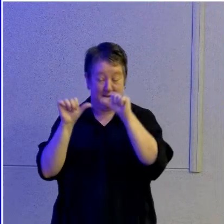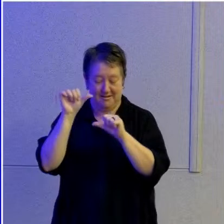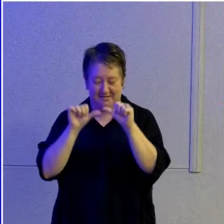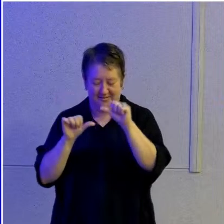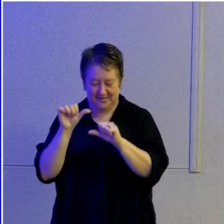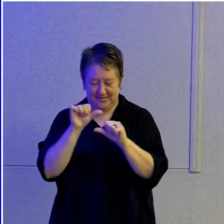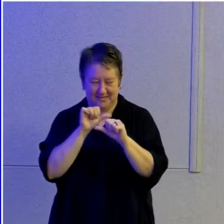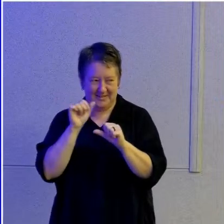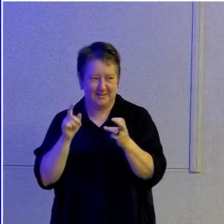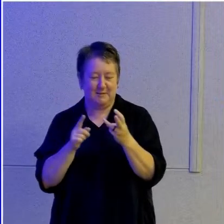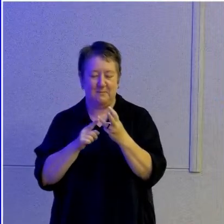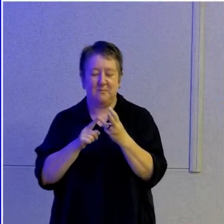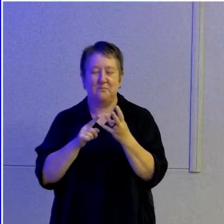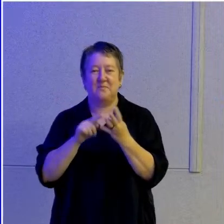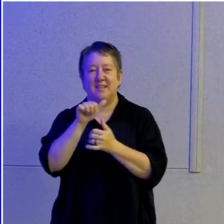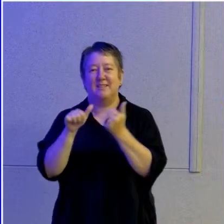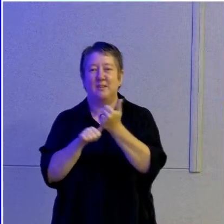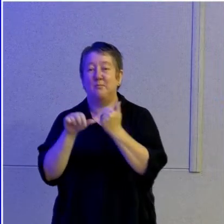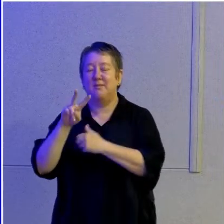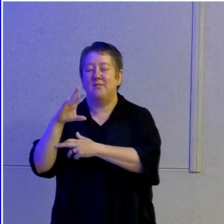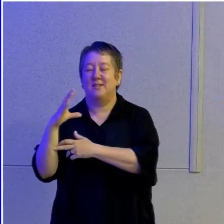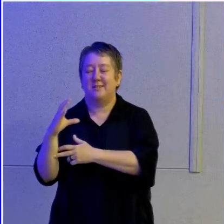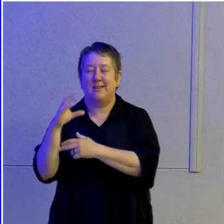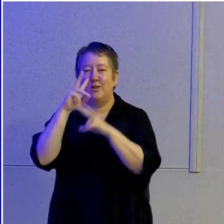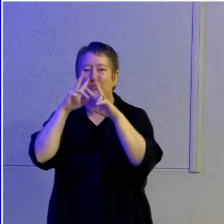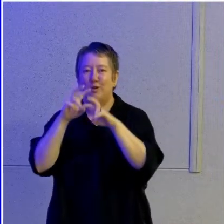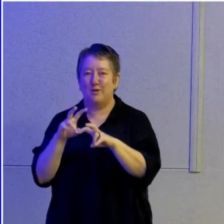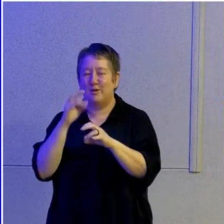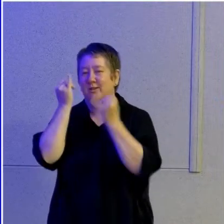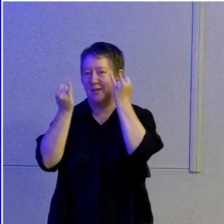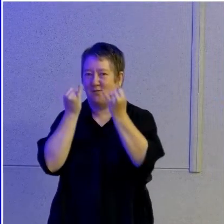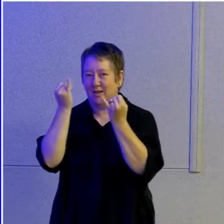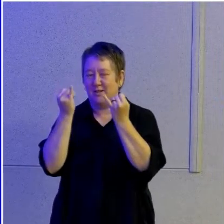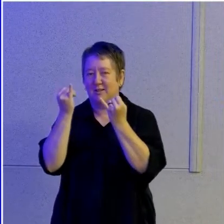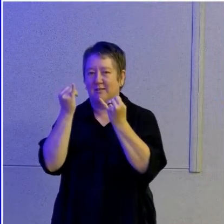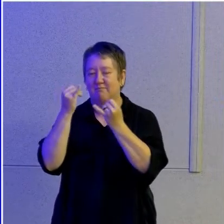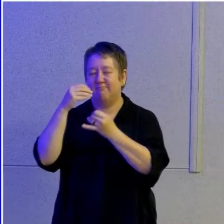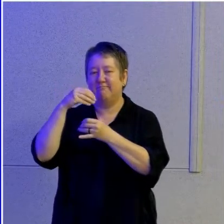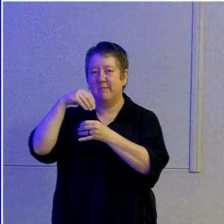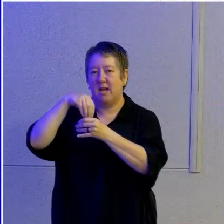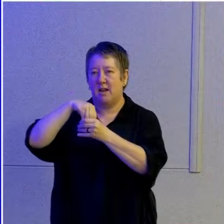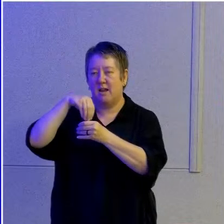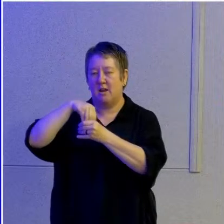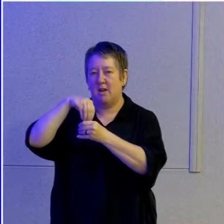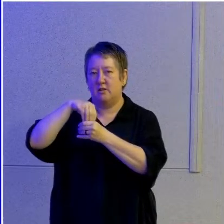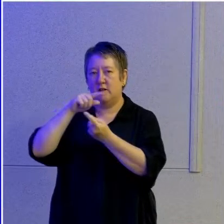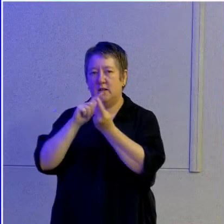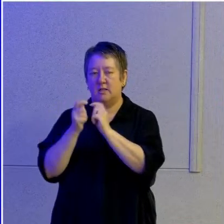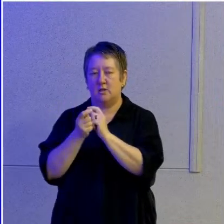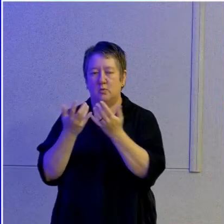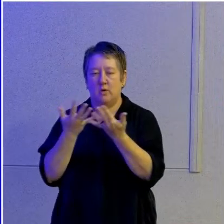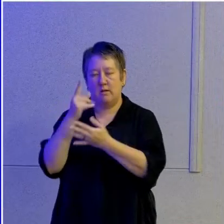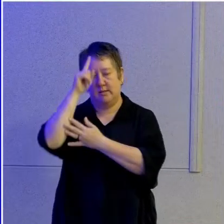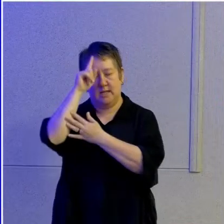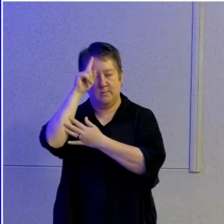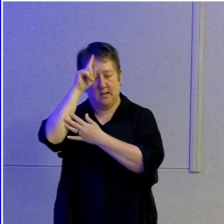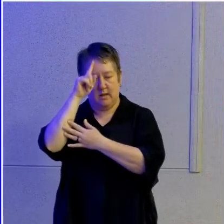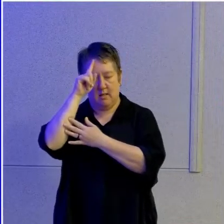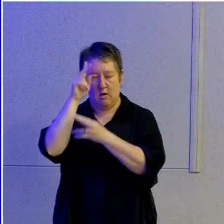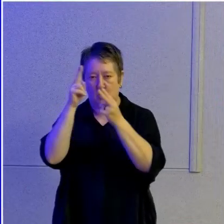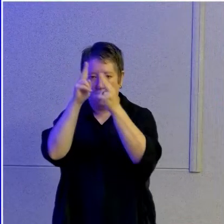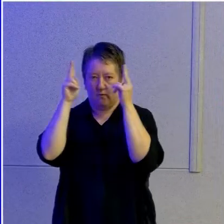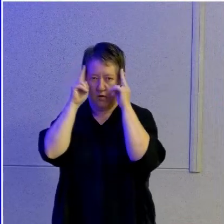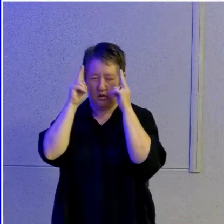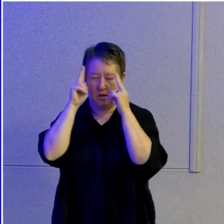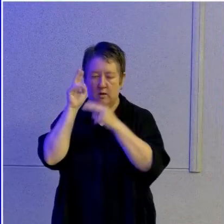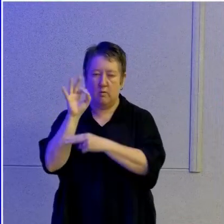Deputy Vice Chancellor for Research, Innovation and Internalization at Nelson Mandela University, Professor